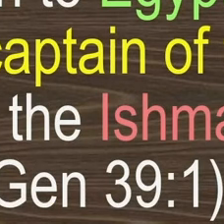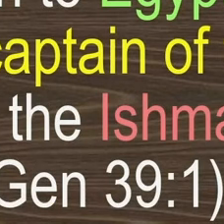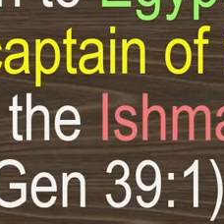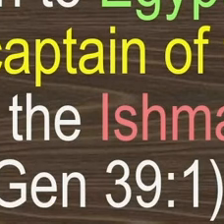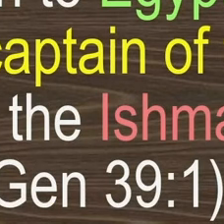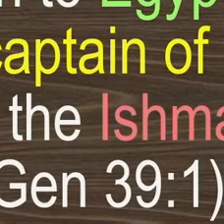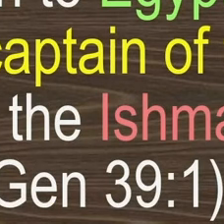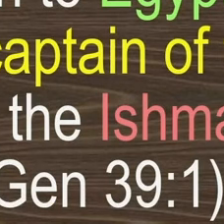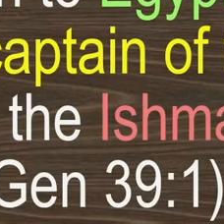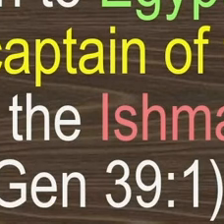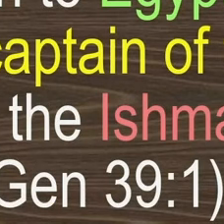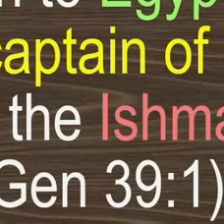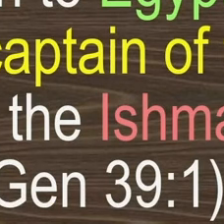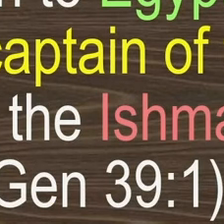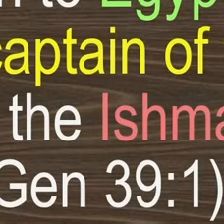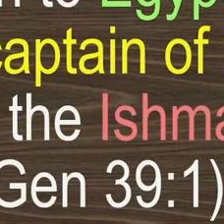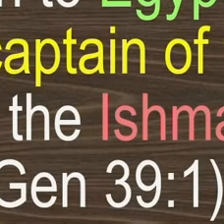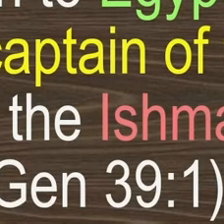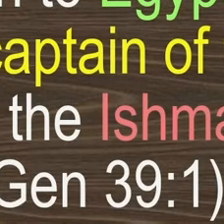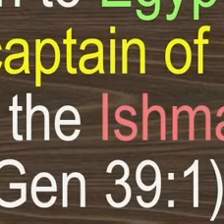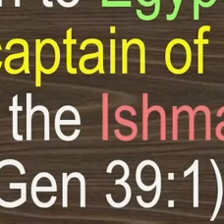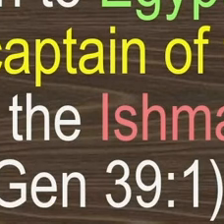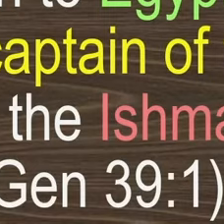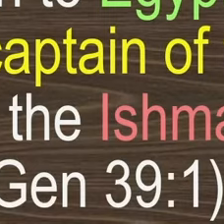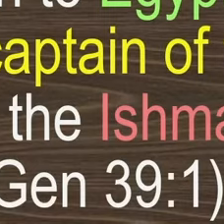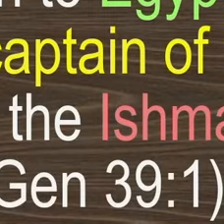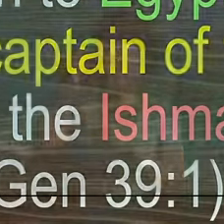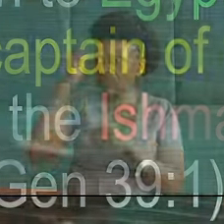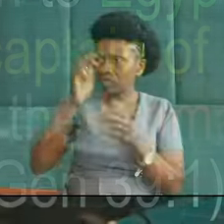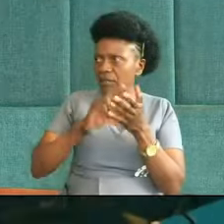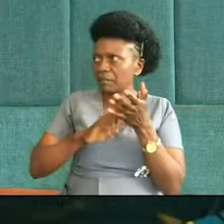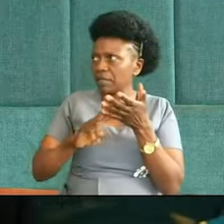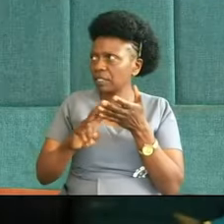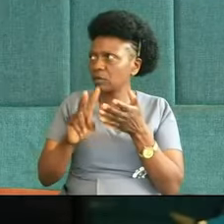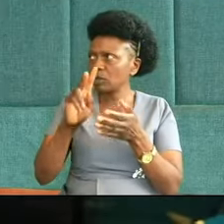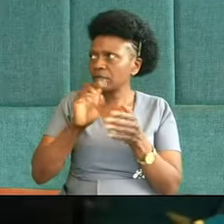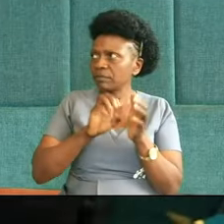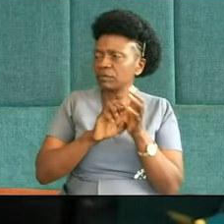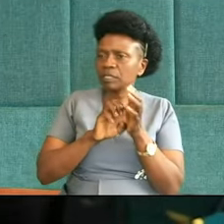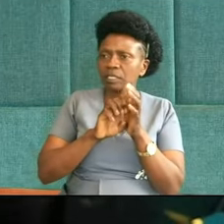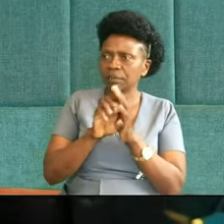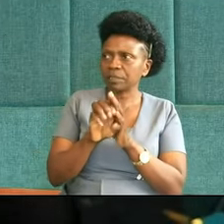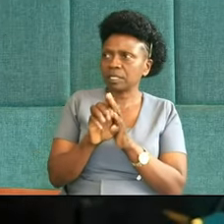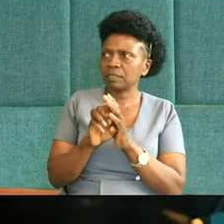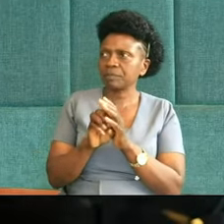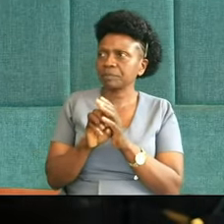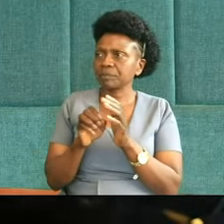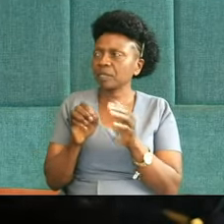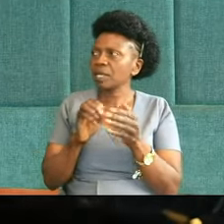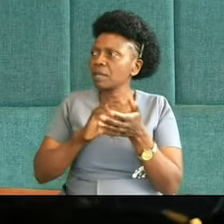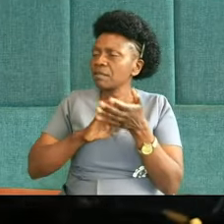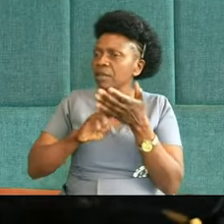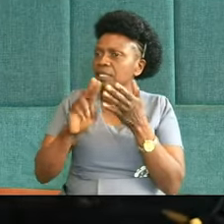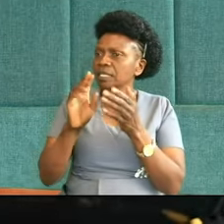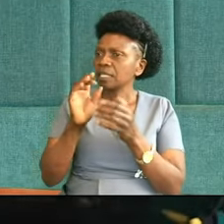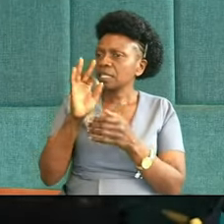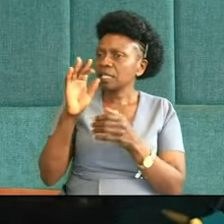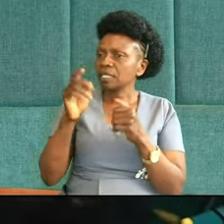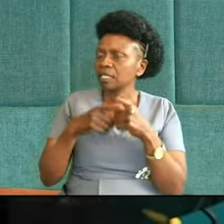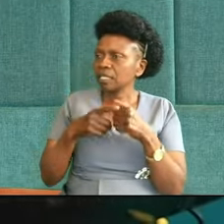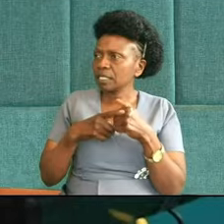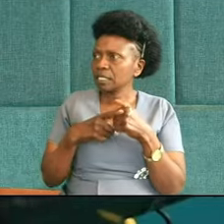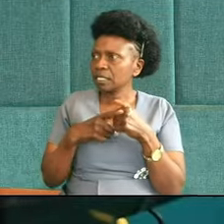who had taken him down there. Did you notice, verse 1 of chapter 39, and verse 36 of chapter